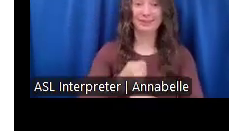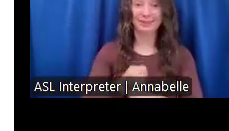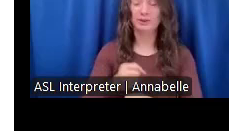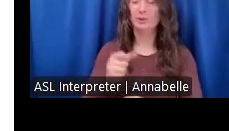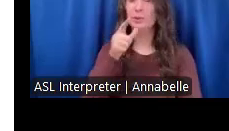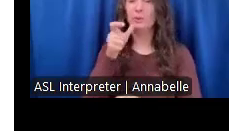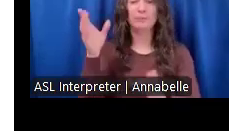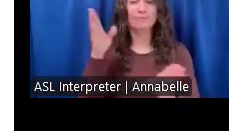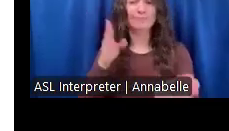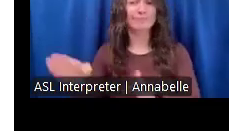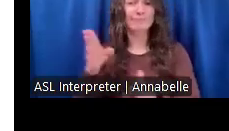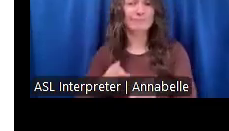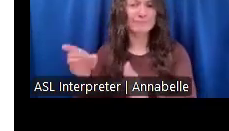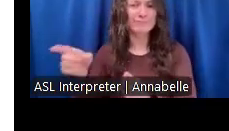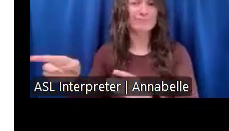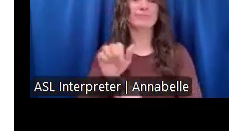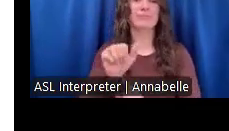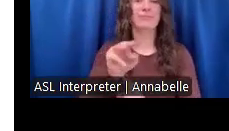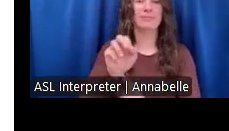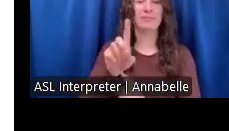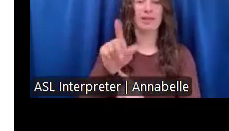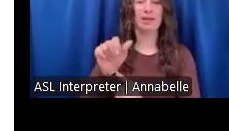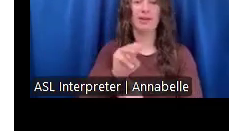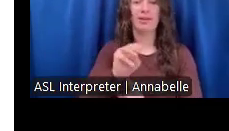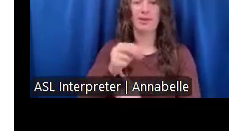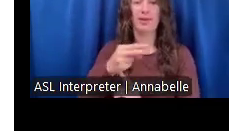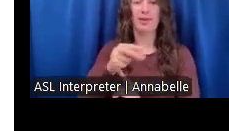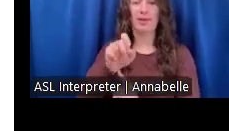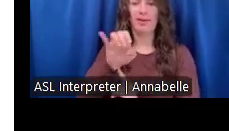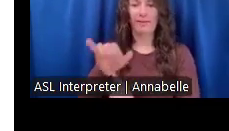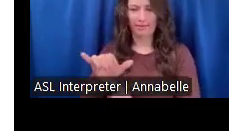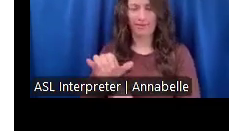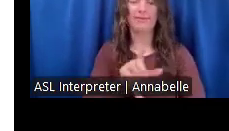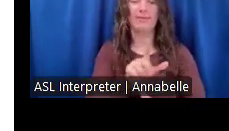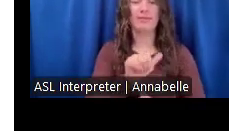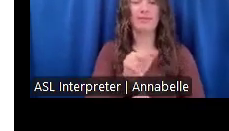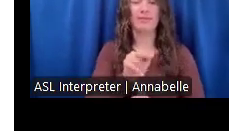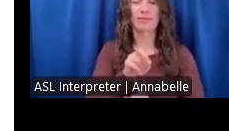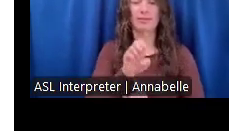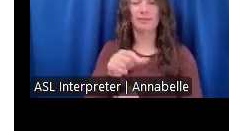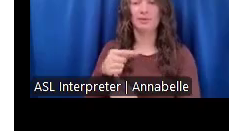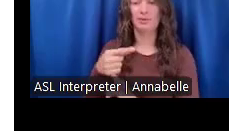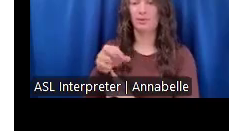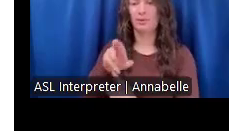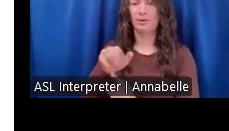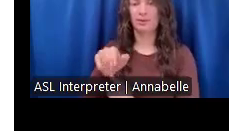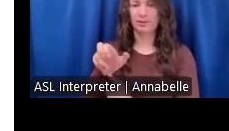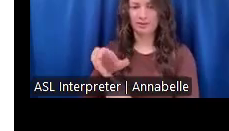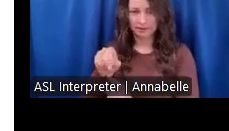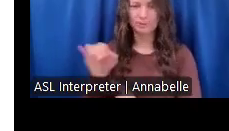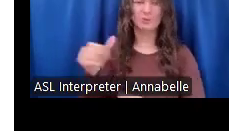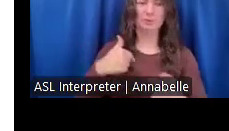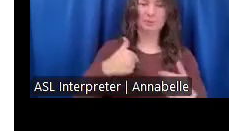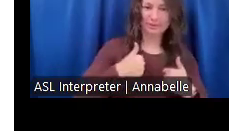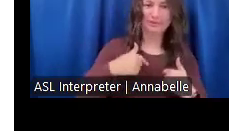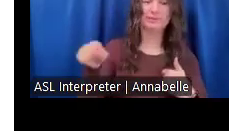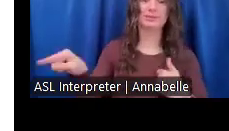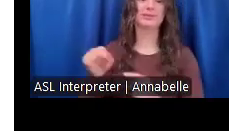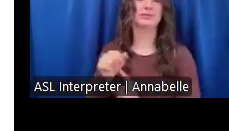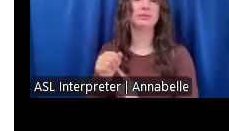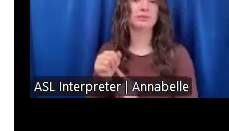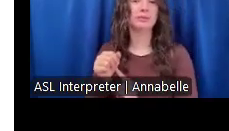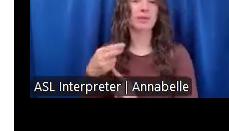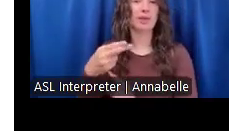and Lindsay Grayson, also assisted by Haven Barnhill and myself, Jeff Horan. And I also want to give Amanda Mahaffey just